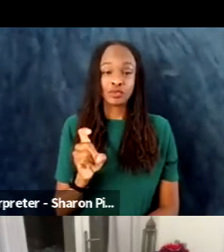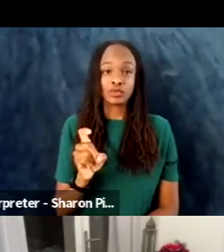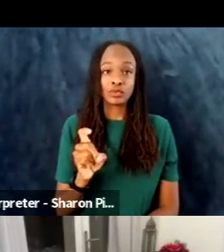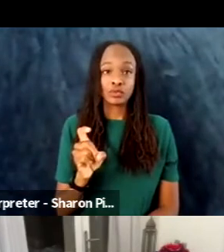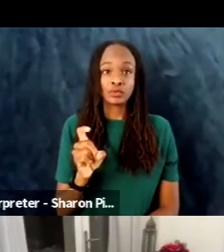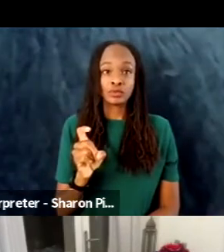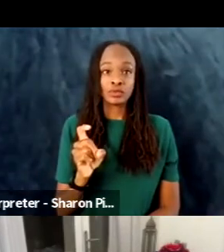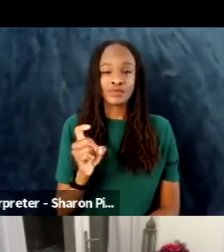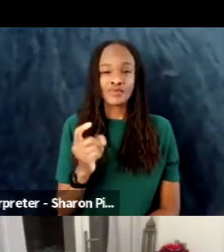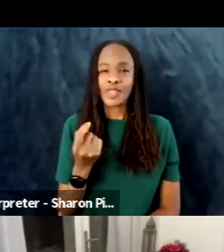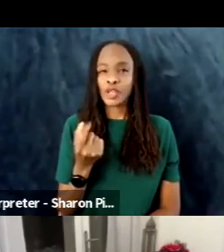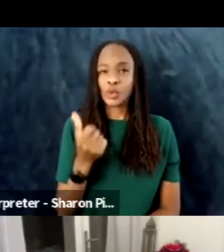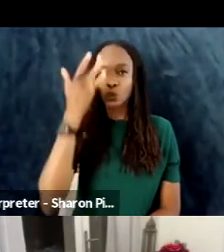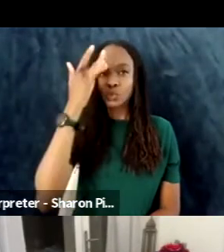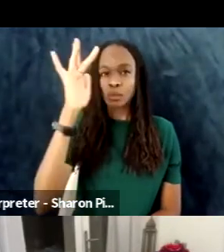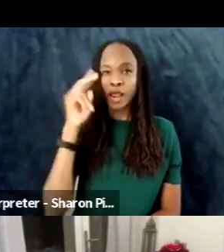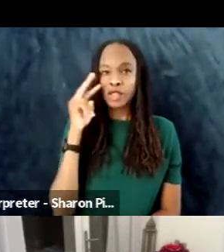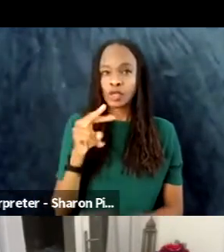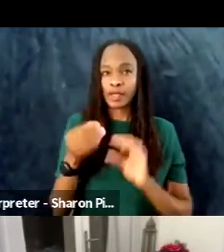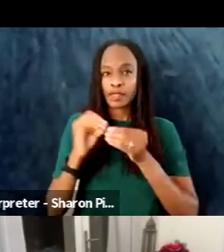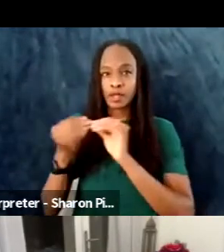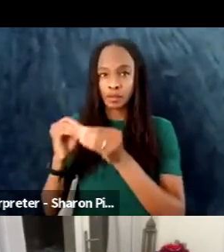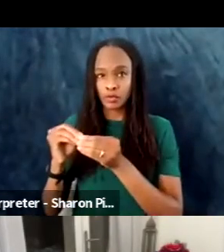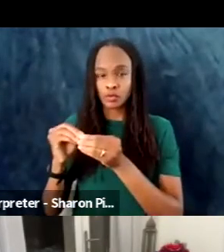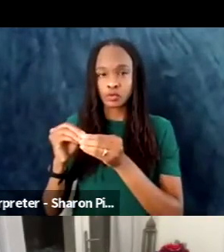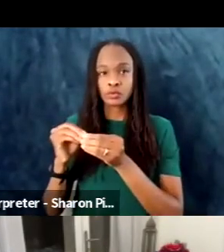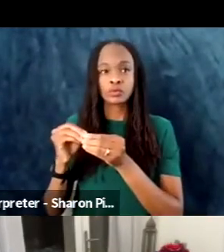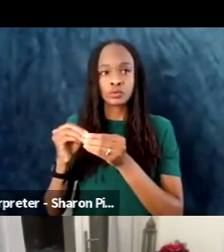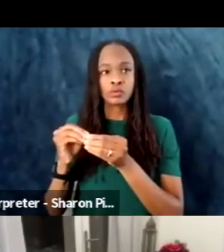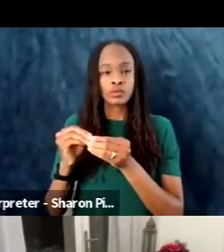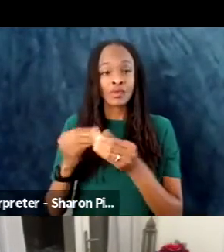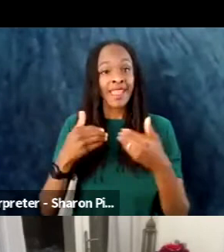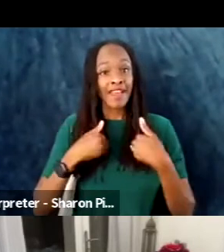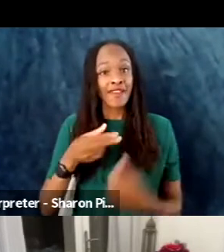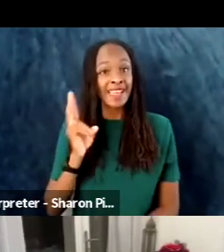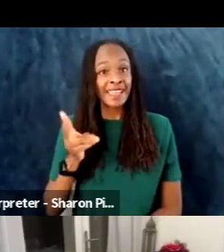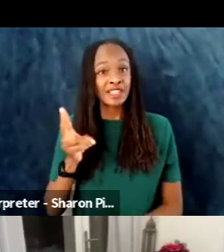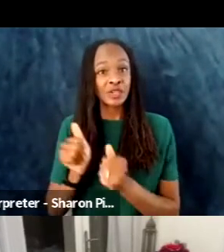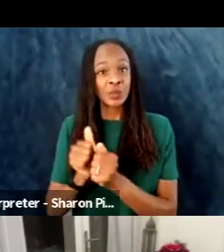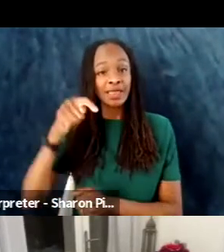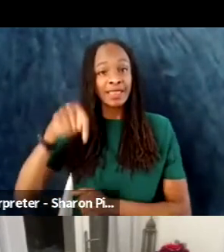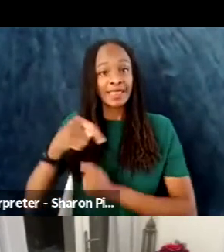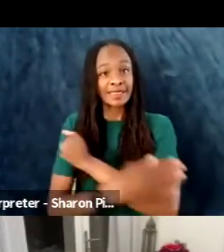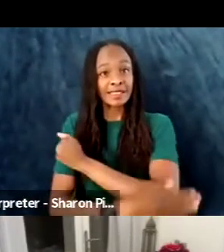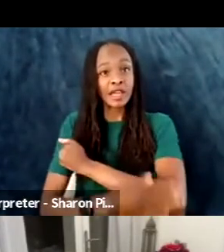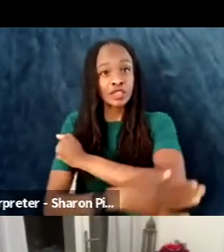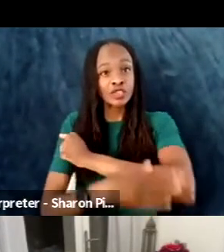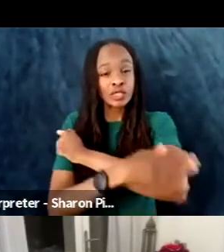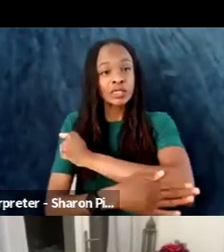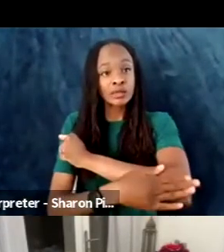a little smart in looking at those numbers. There is a history to this country. There is a